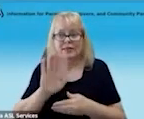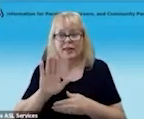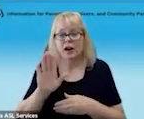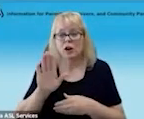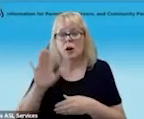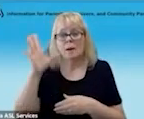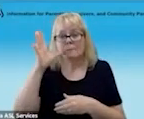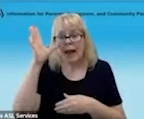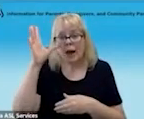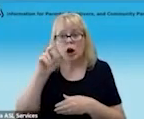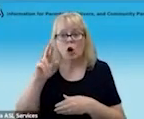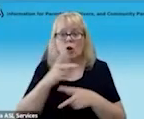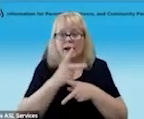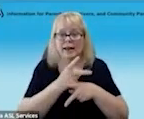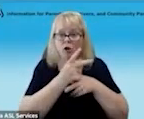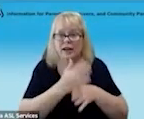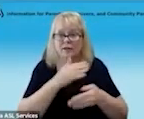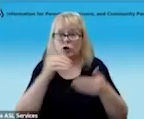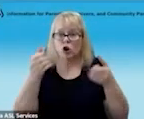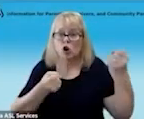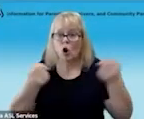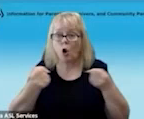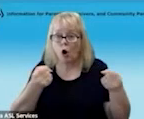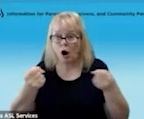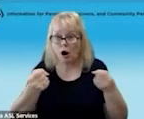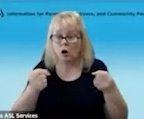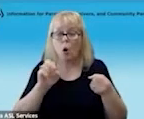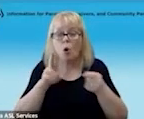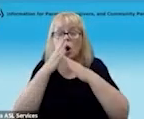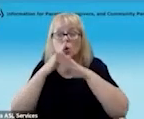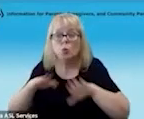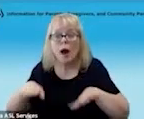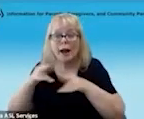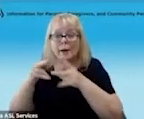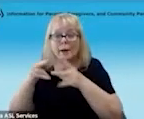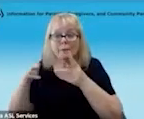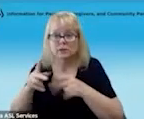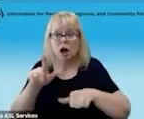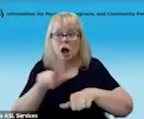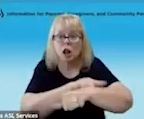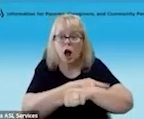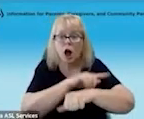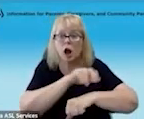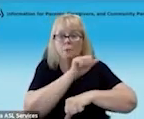for children with developmental disabilities. Some options include being vaccinated in their parent